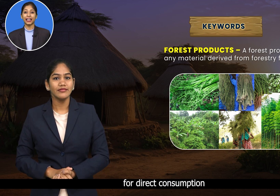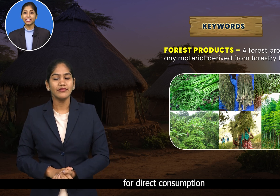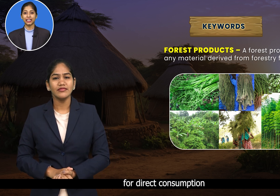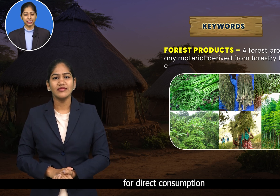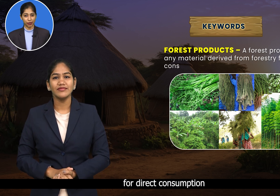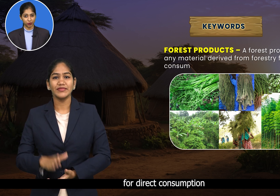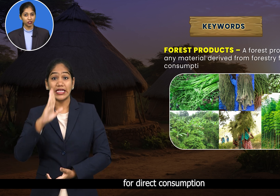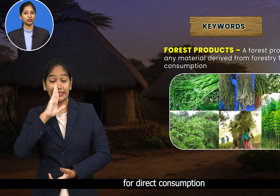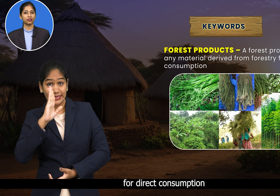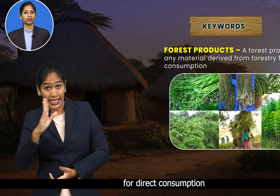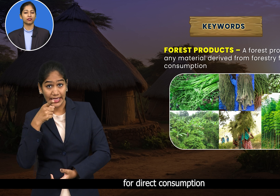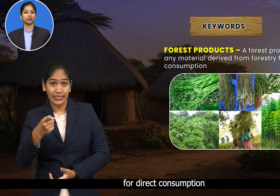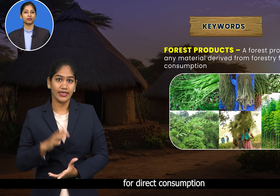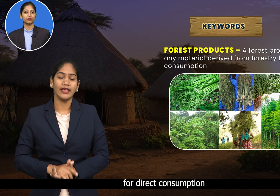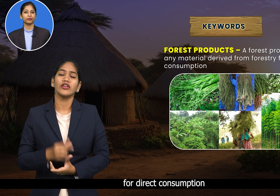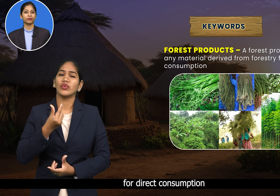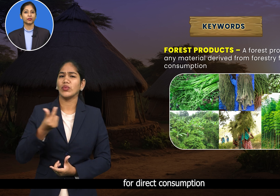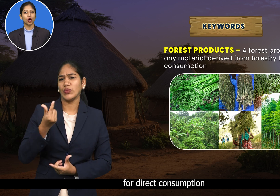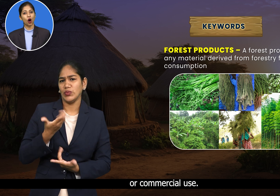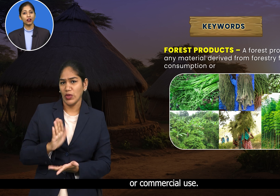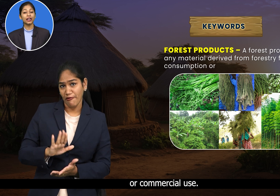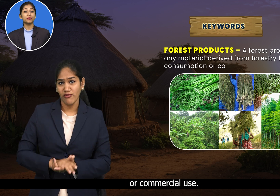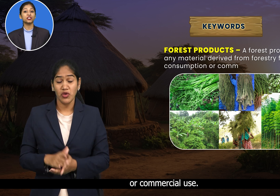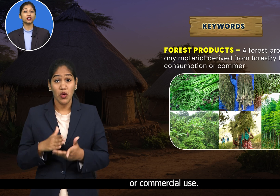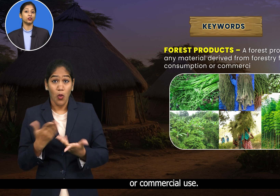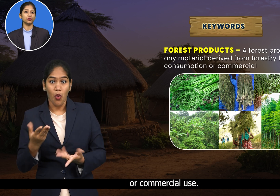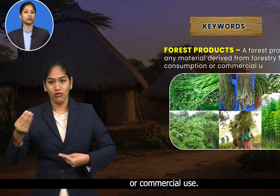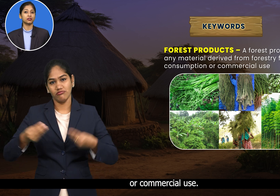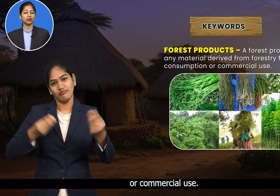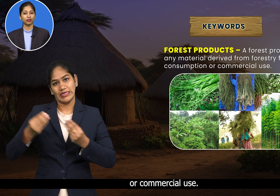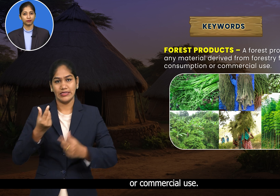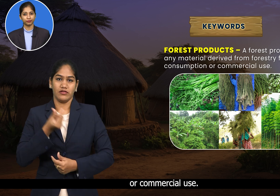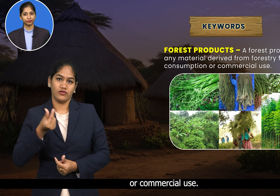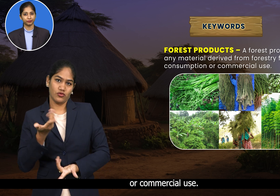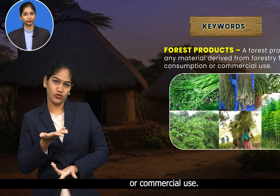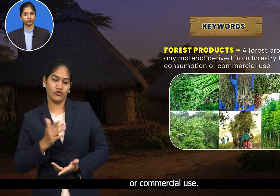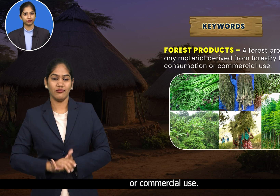for direct consumption or commercial use.